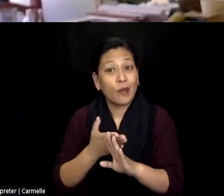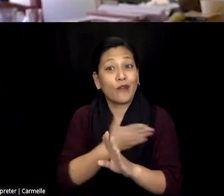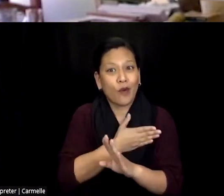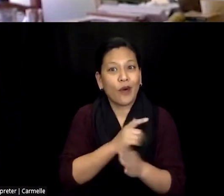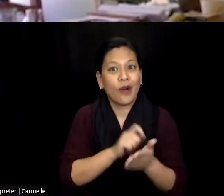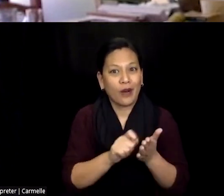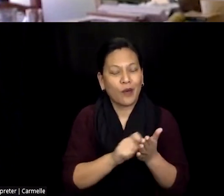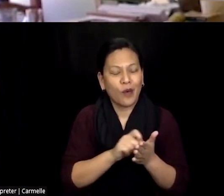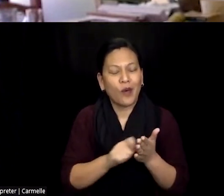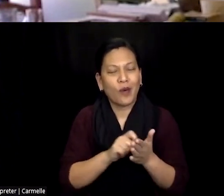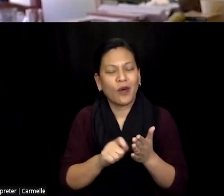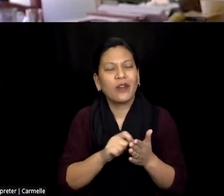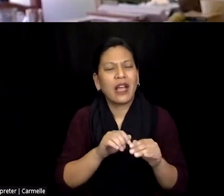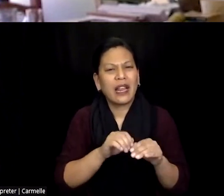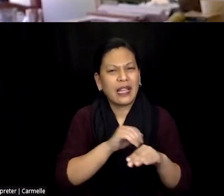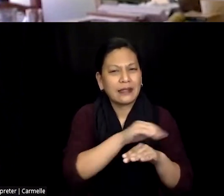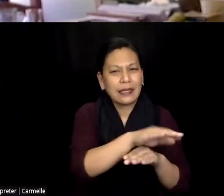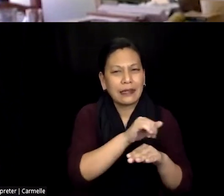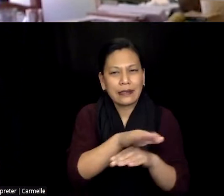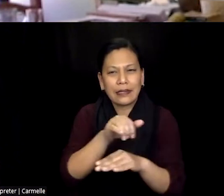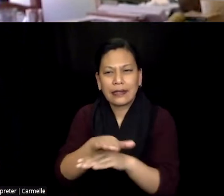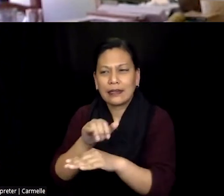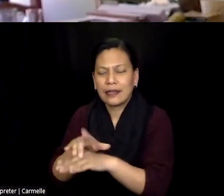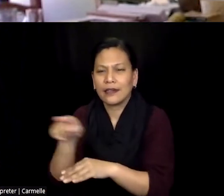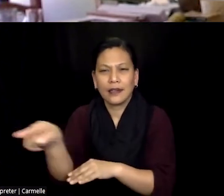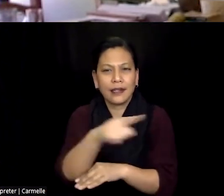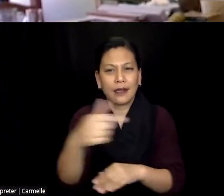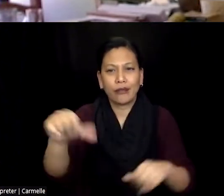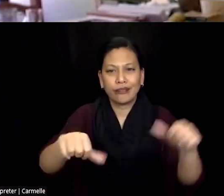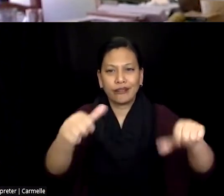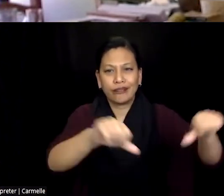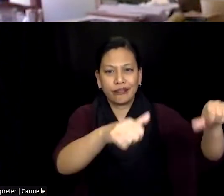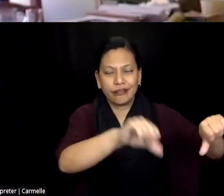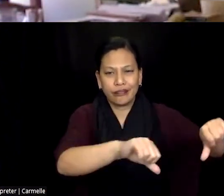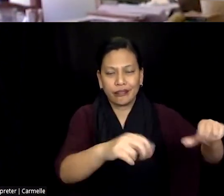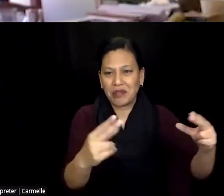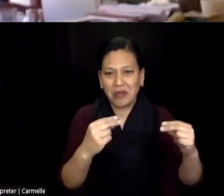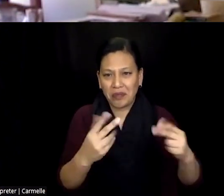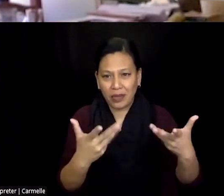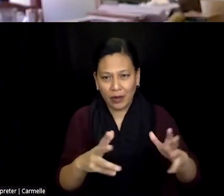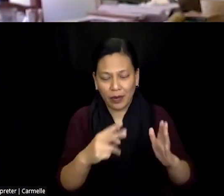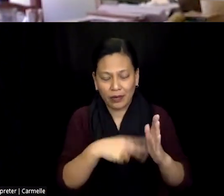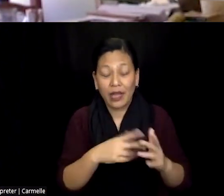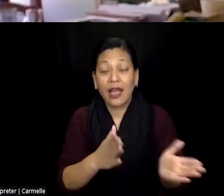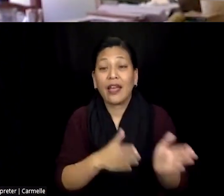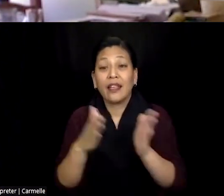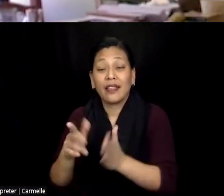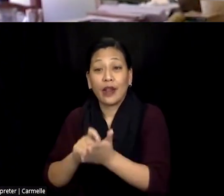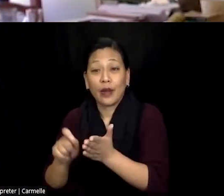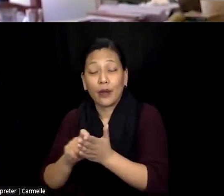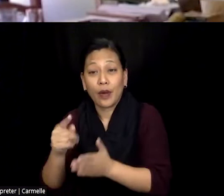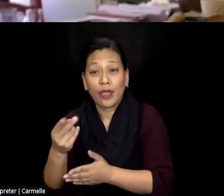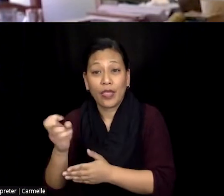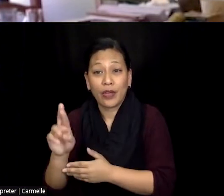it out to a couple of different companies and they all said, no, we can't see it. Thank you so much. And then I wrote Thunder Road and